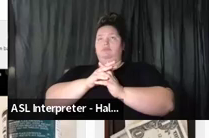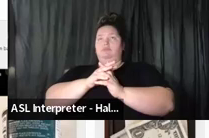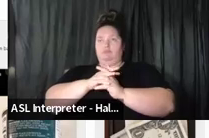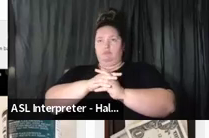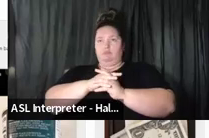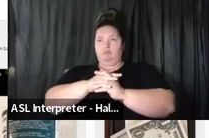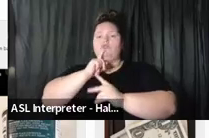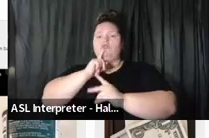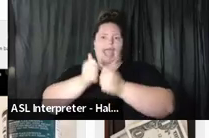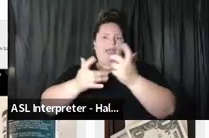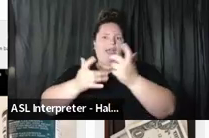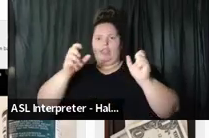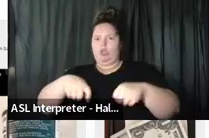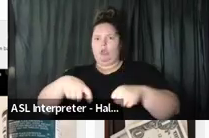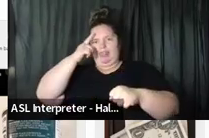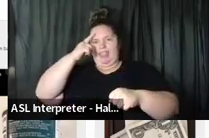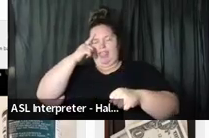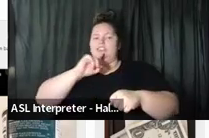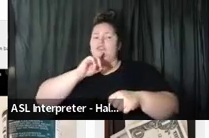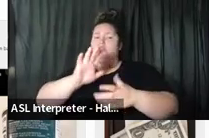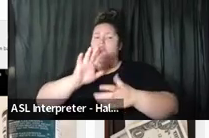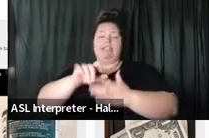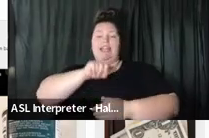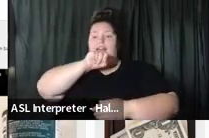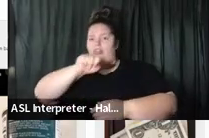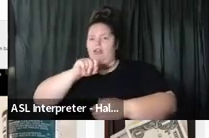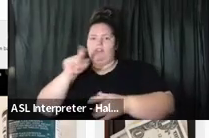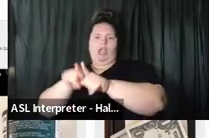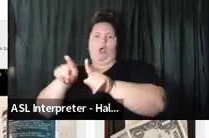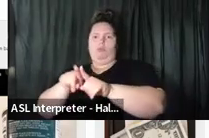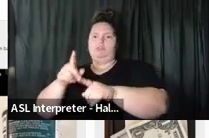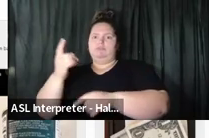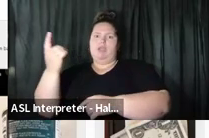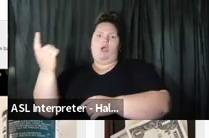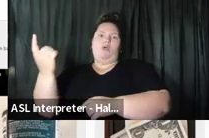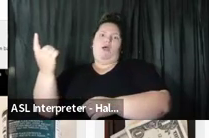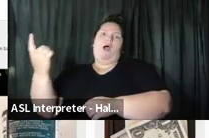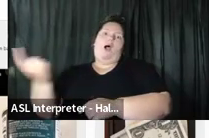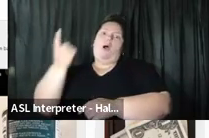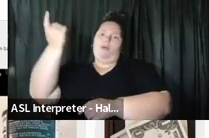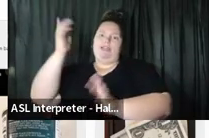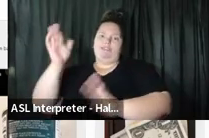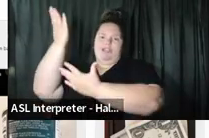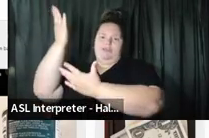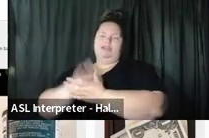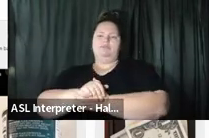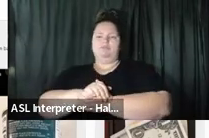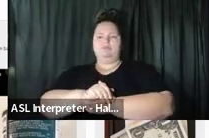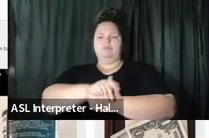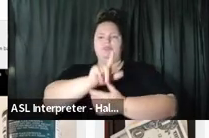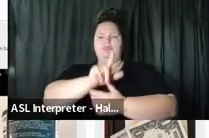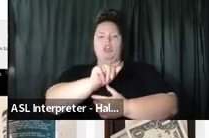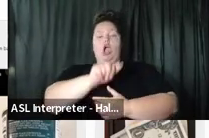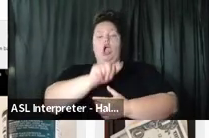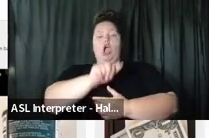really like everything you can think of. And it's super nice and I love it. And I always recommend that one. And this would be a cool one to